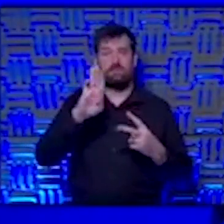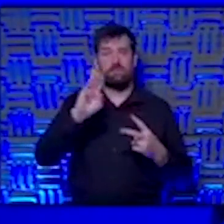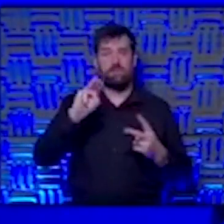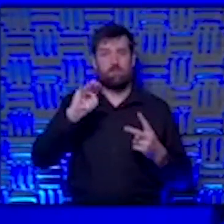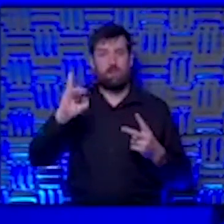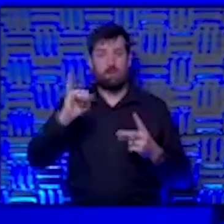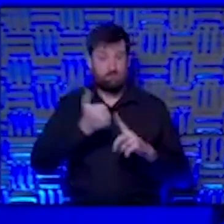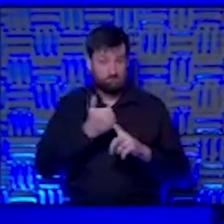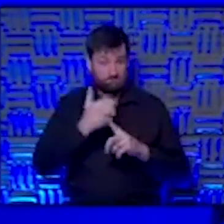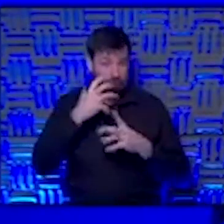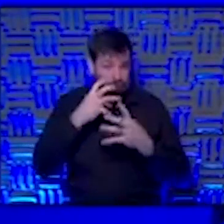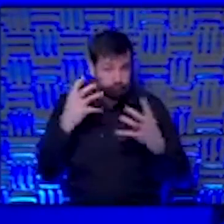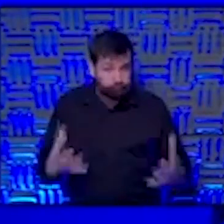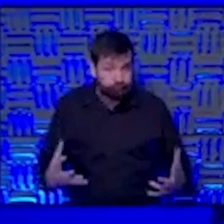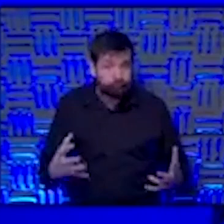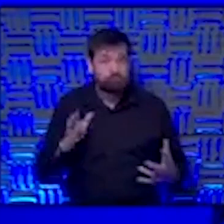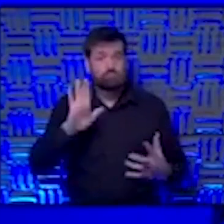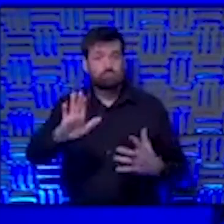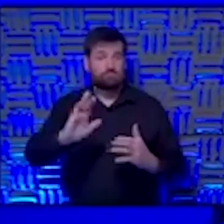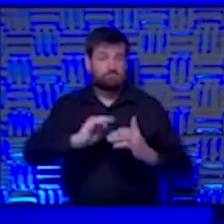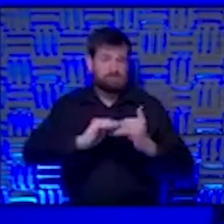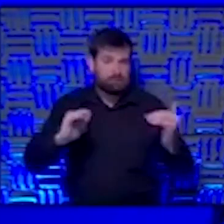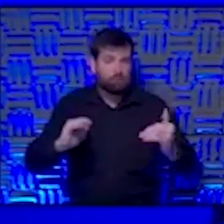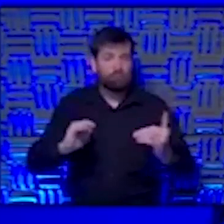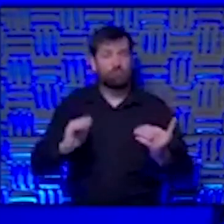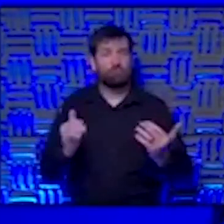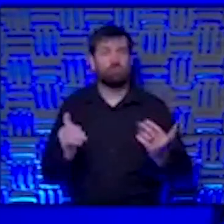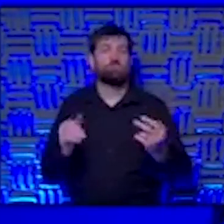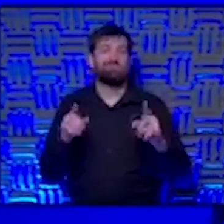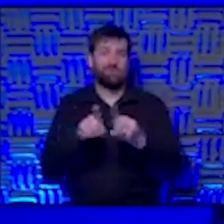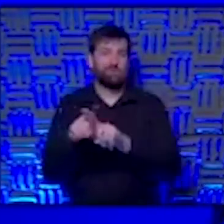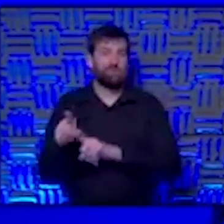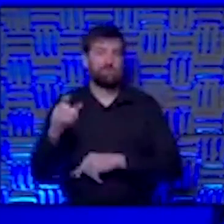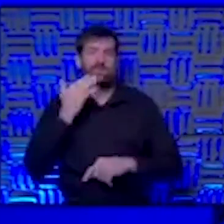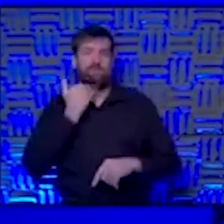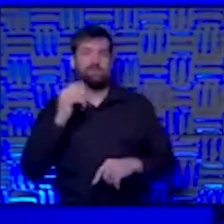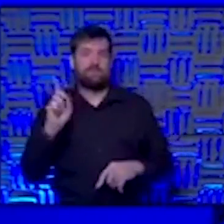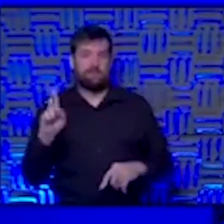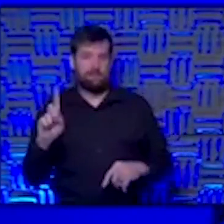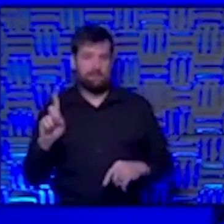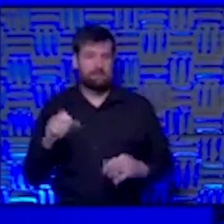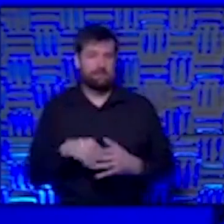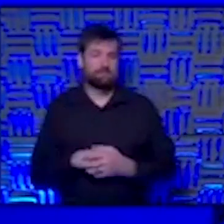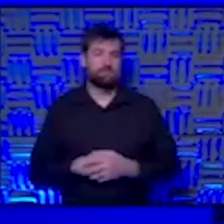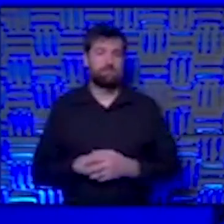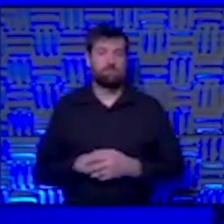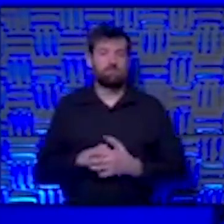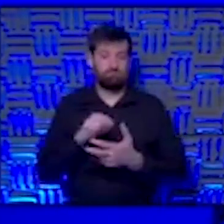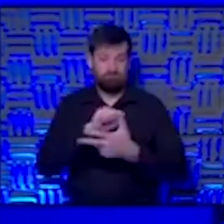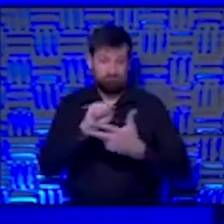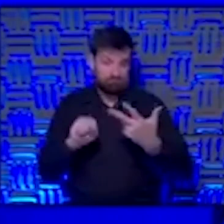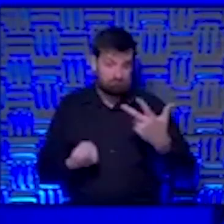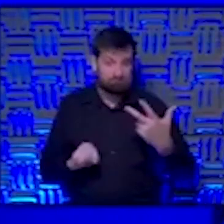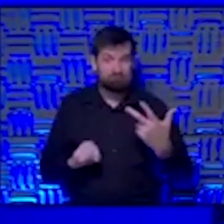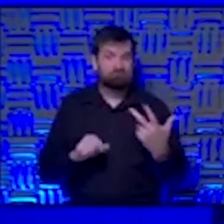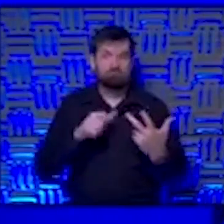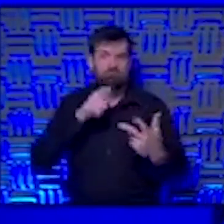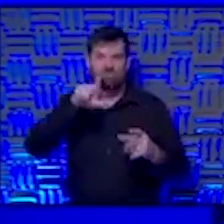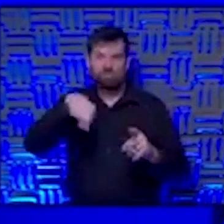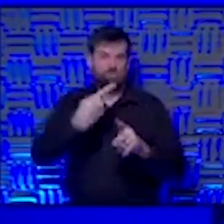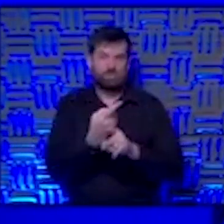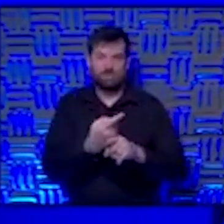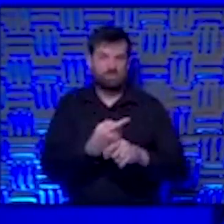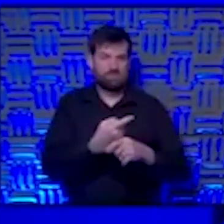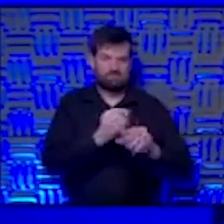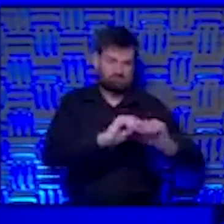BMI. Are you obese? What is your obesity? To what degree? And also diabetes mellitus. And I think those three things, it's not just an on-off switch,